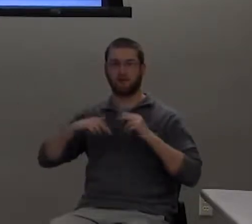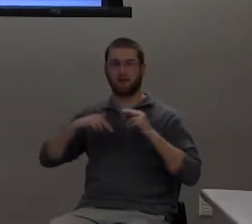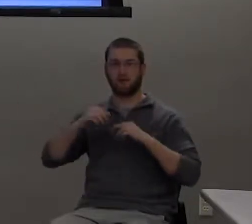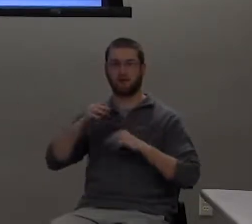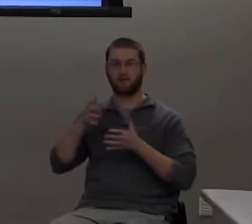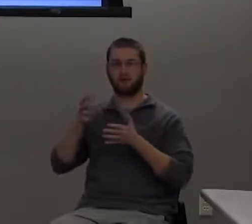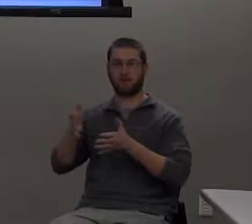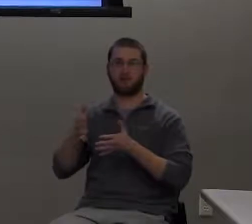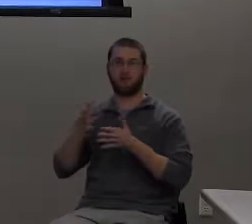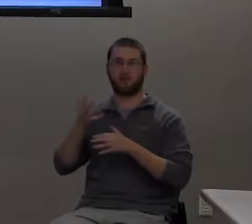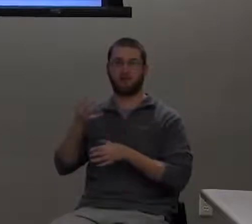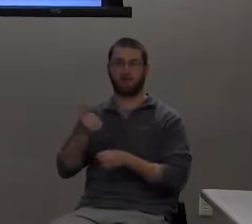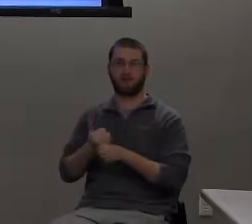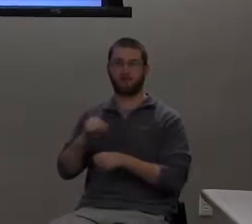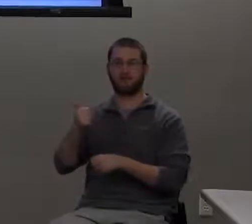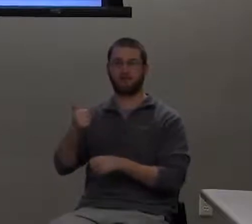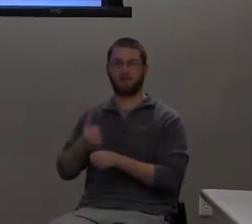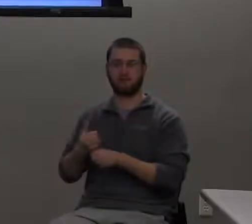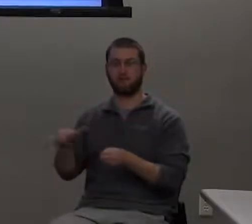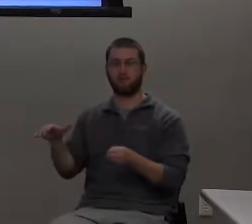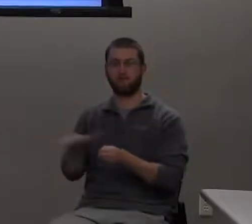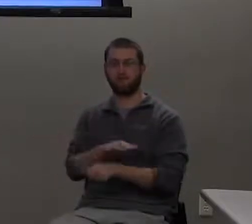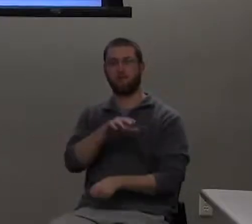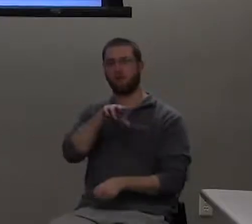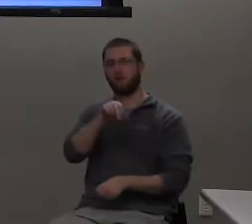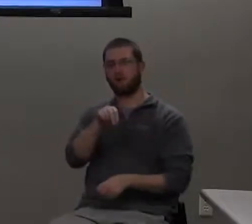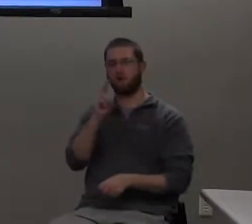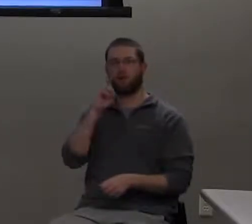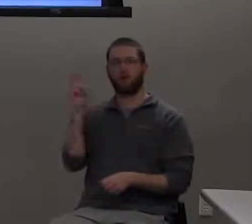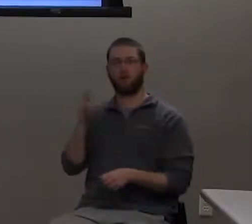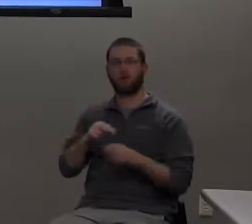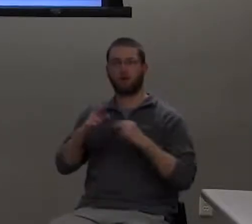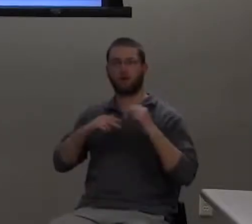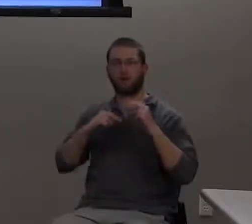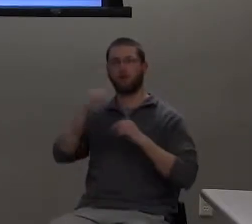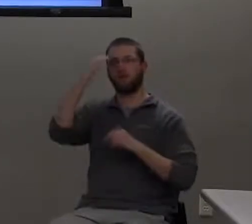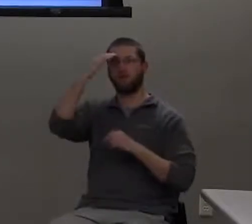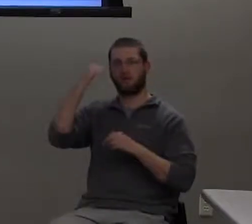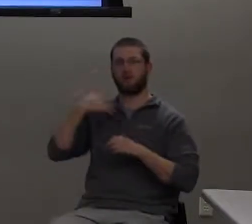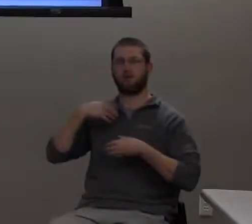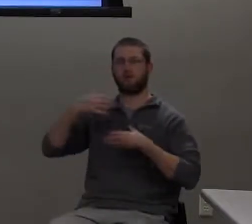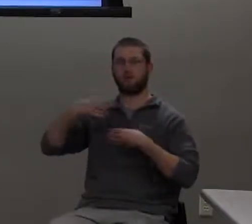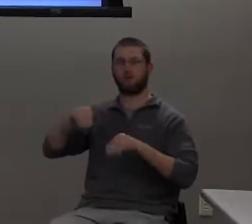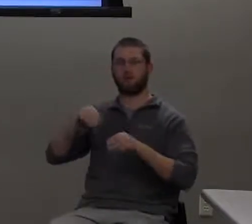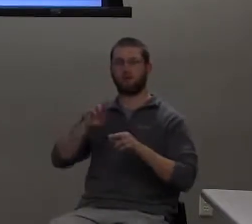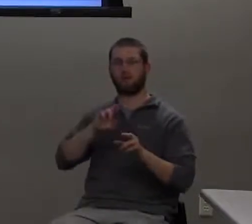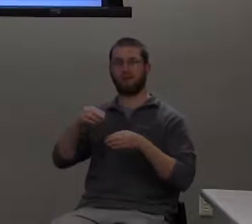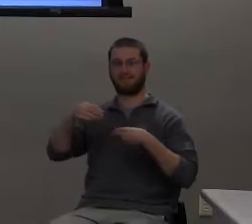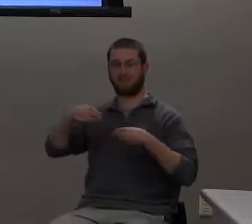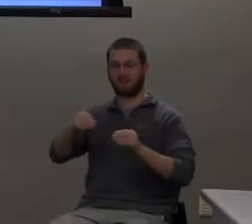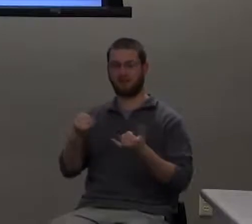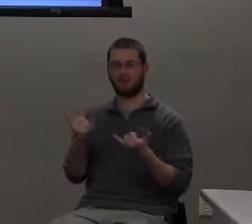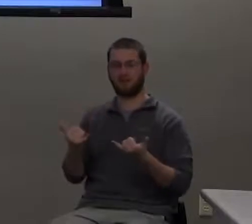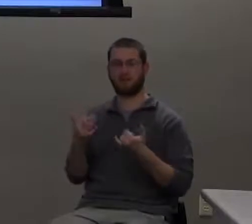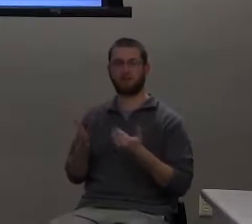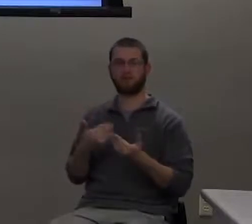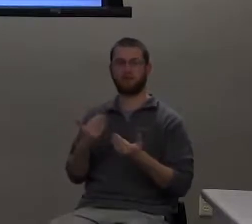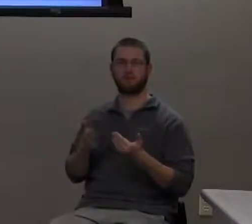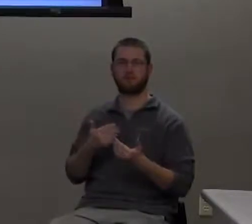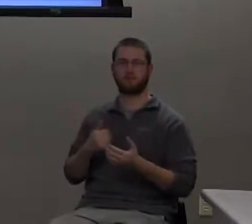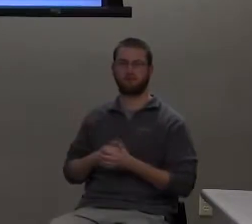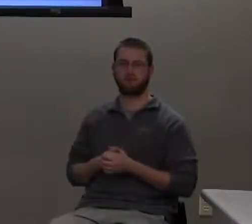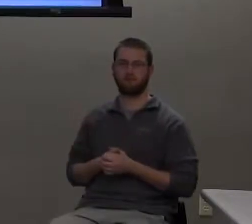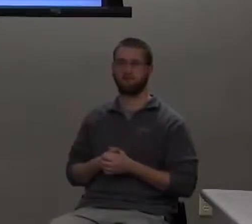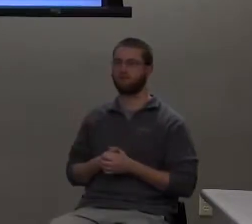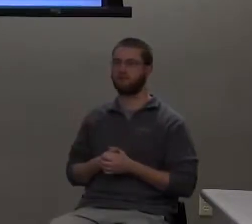for 3 to 5 to 10 years to be filled. Let's look at facilities that we know that there's a market for, and so that we can make that